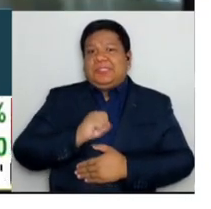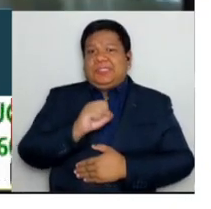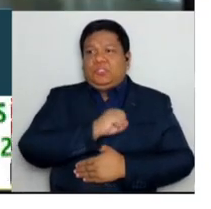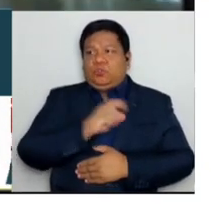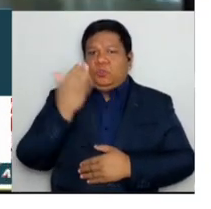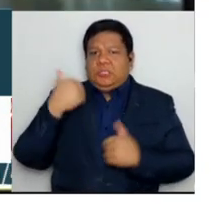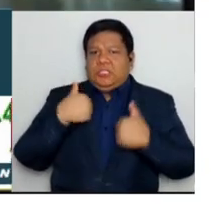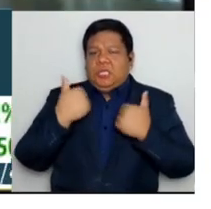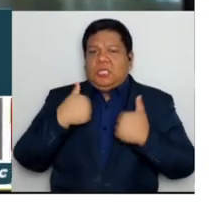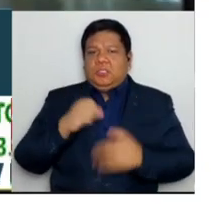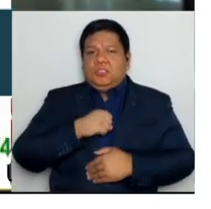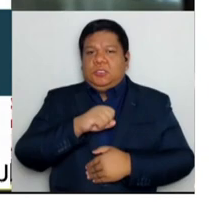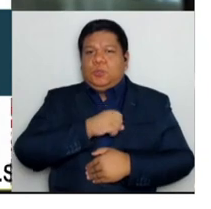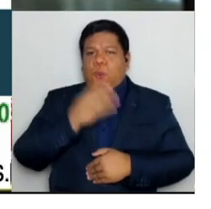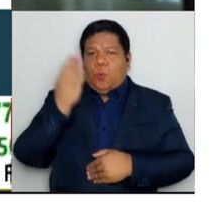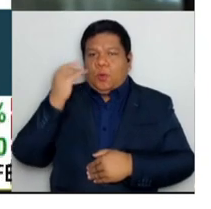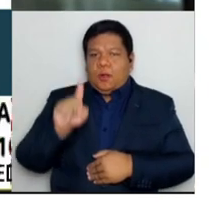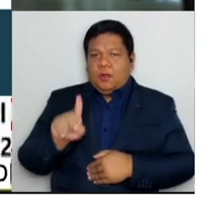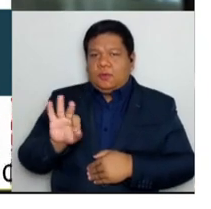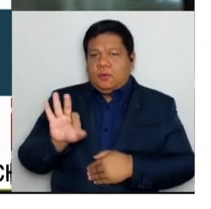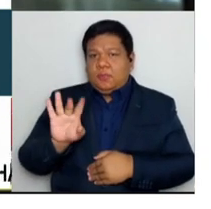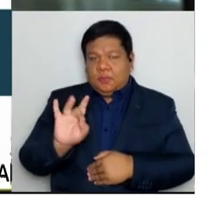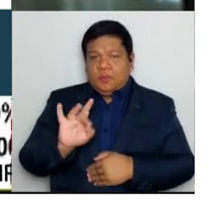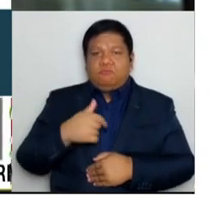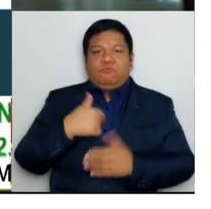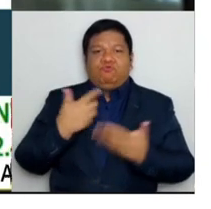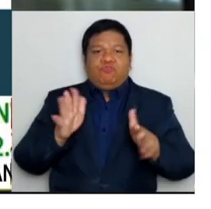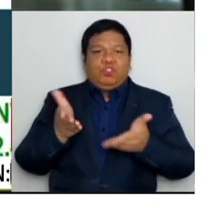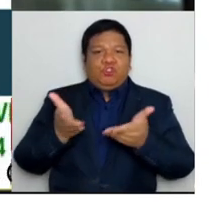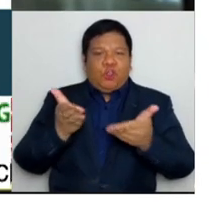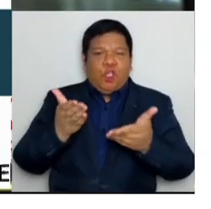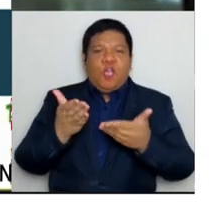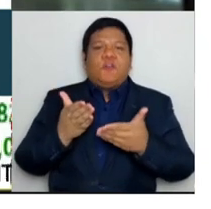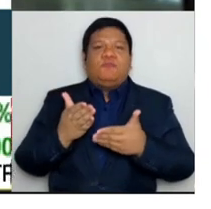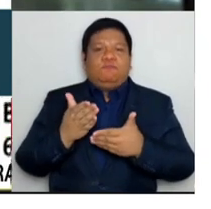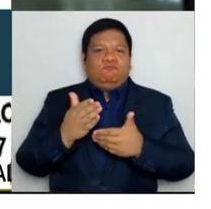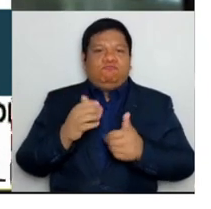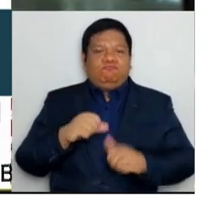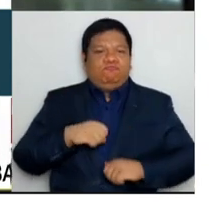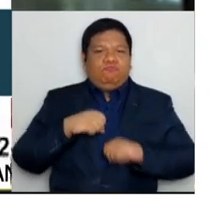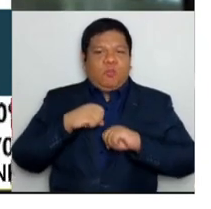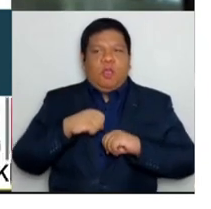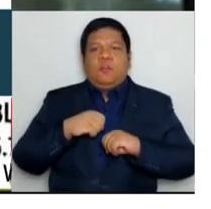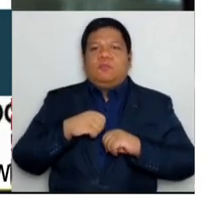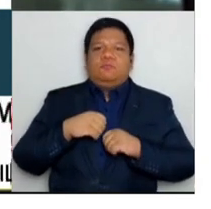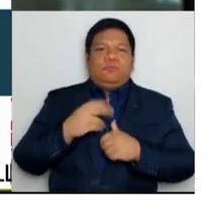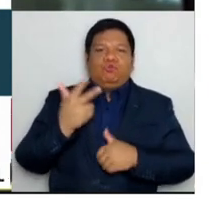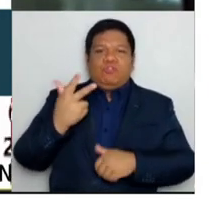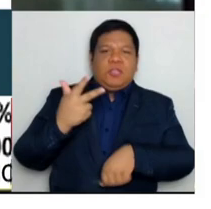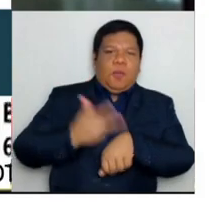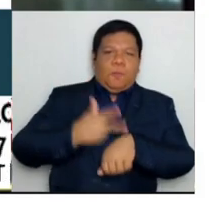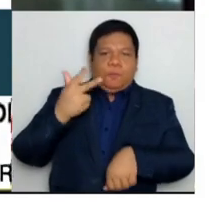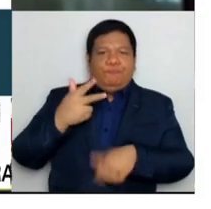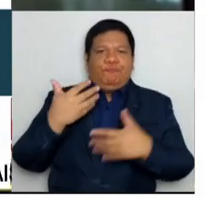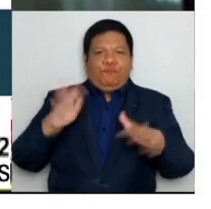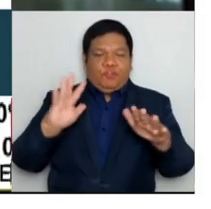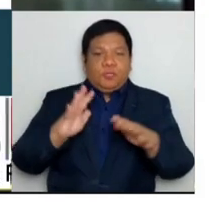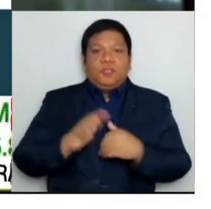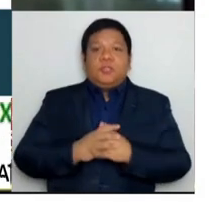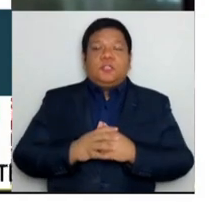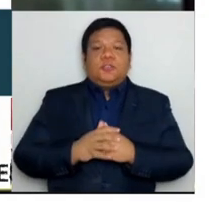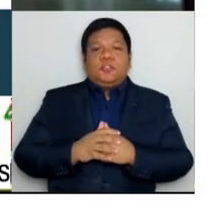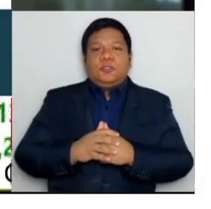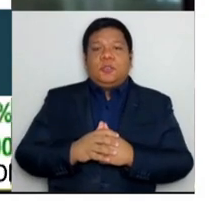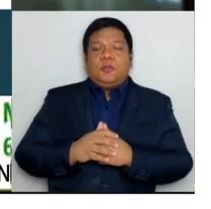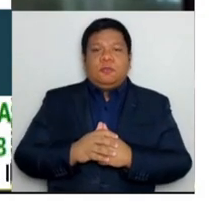in 1998. I served 3 terms, proud and inspired to say that most, if not all, of the